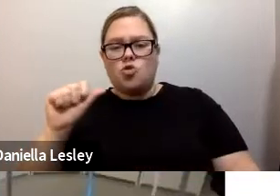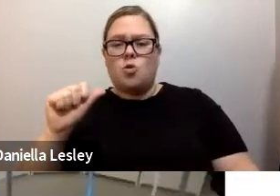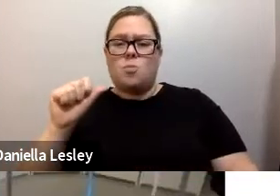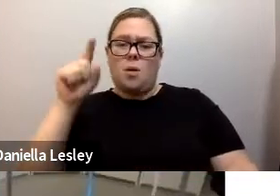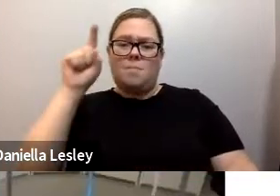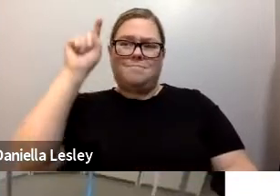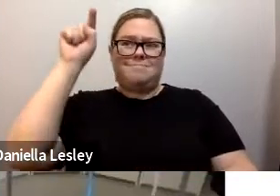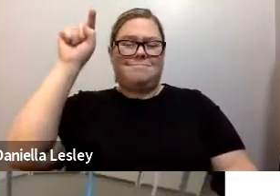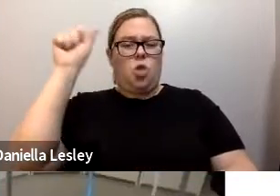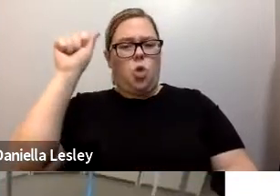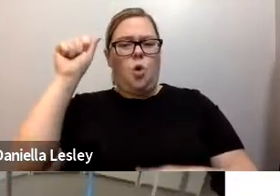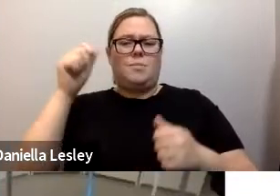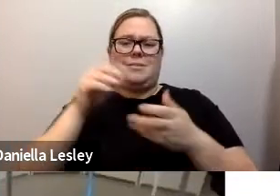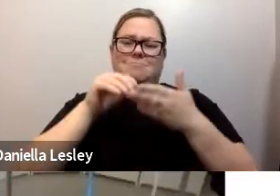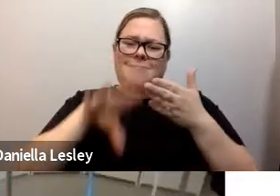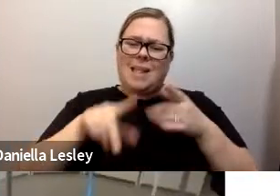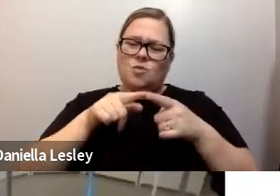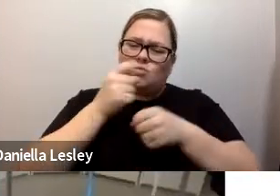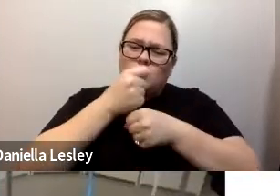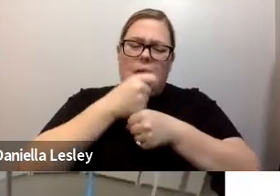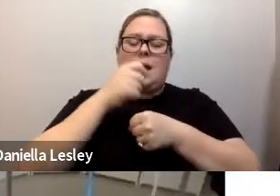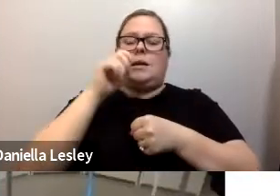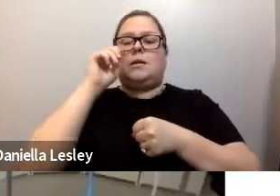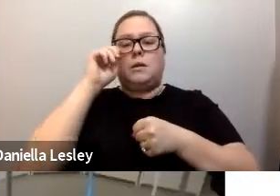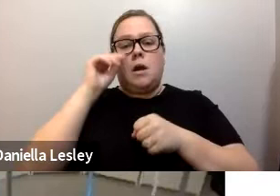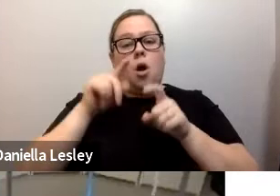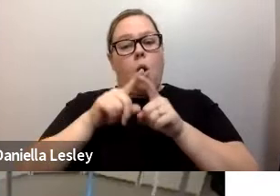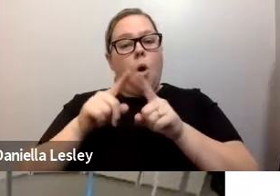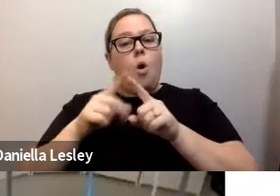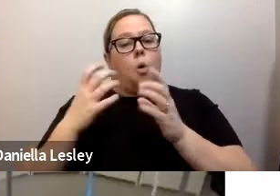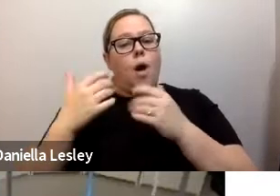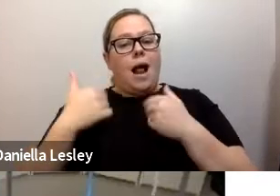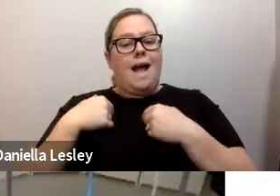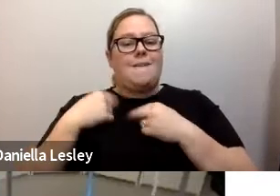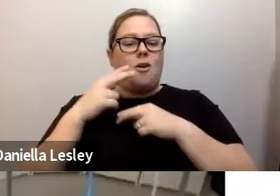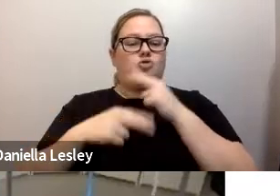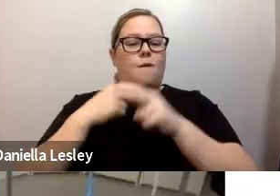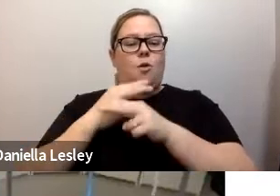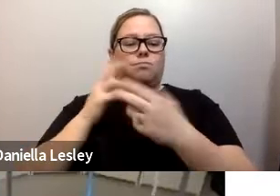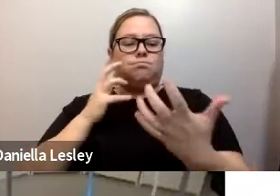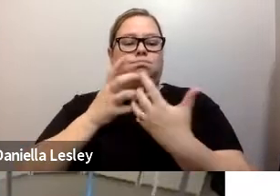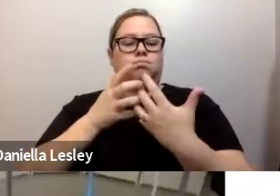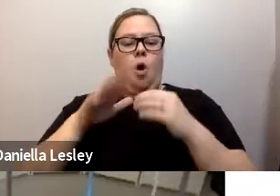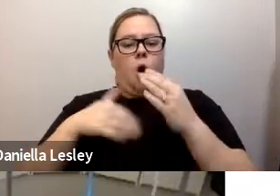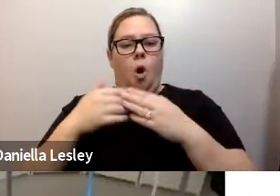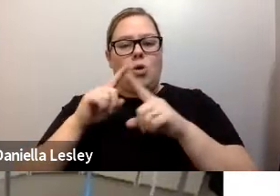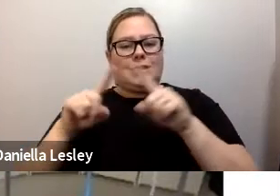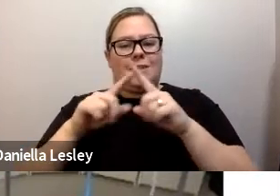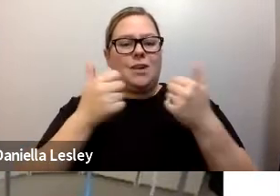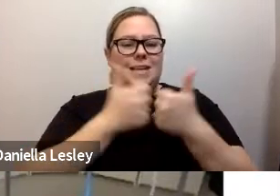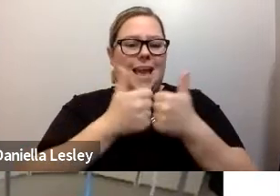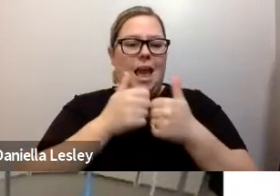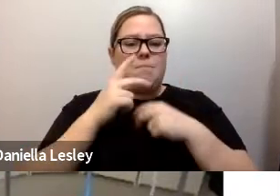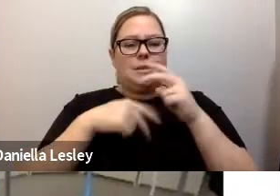kind of expensive to manufacture, and also we wanted to have universal compatibility with all the different gaming consoles